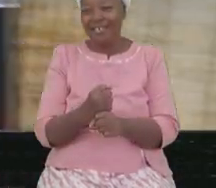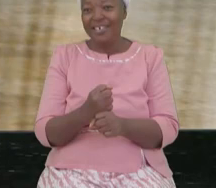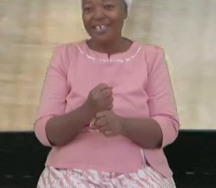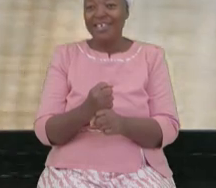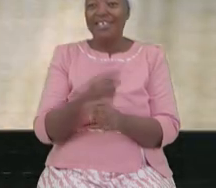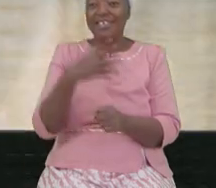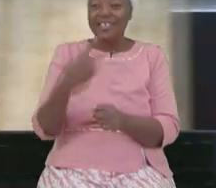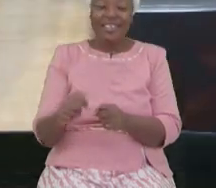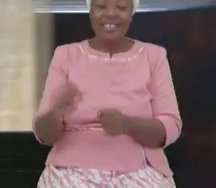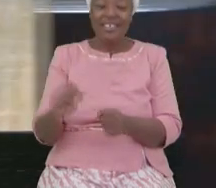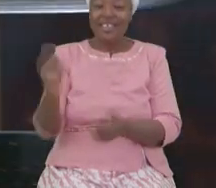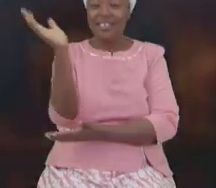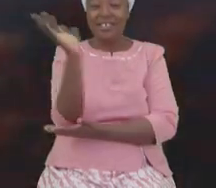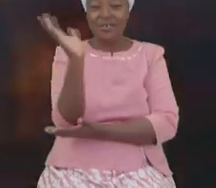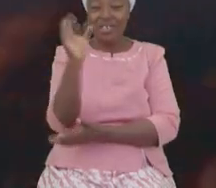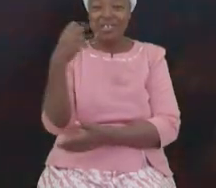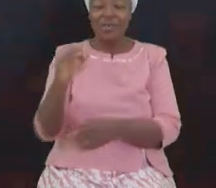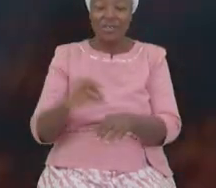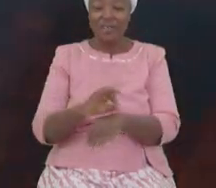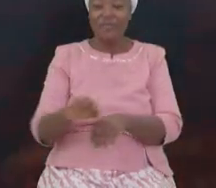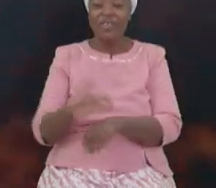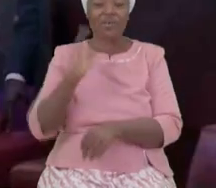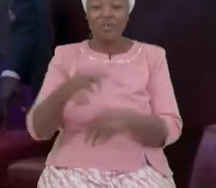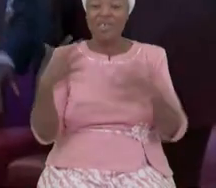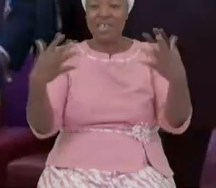the field will clap their hands.